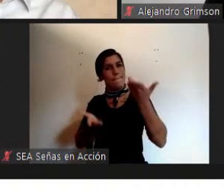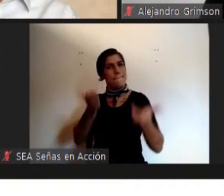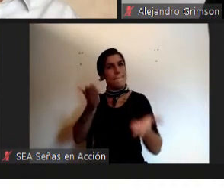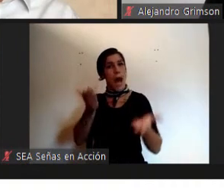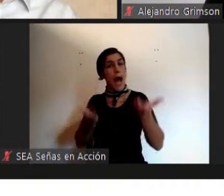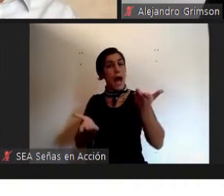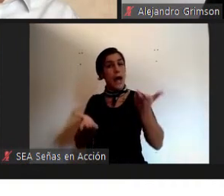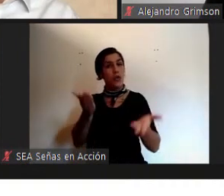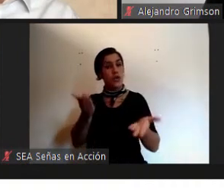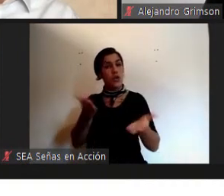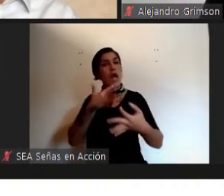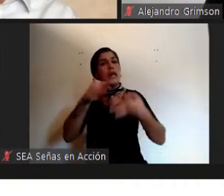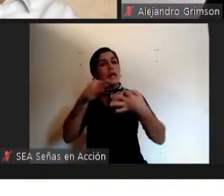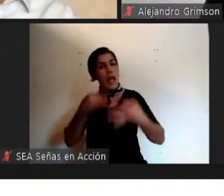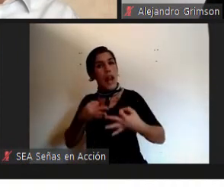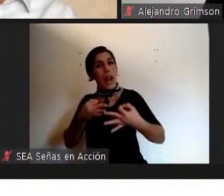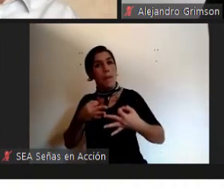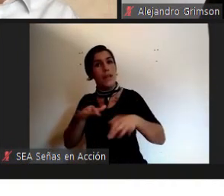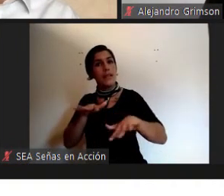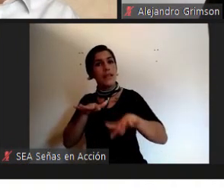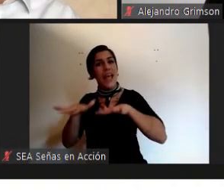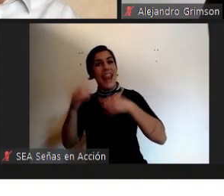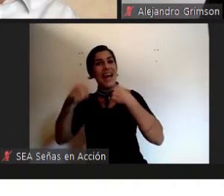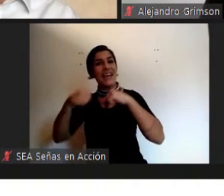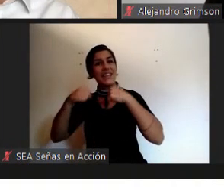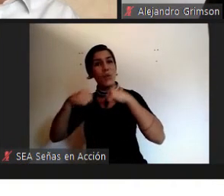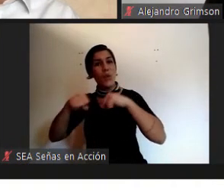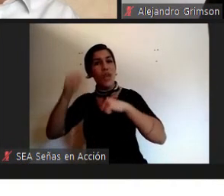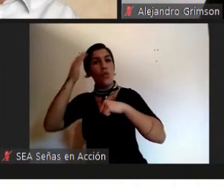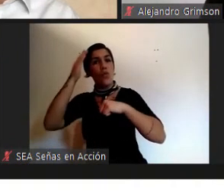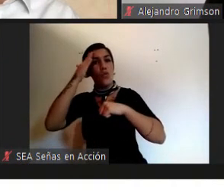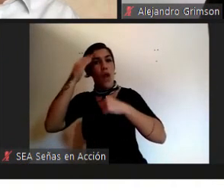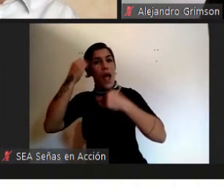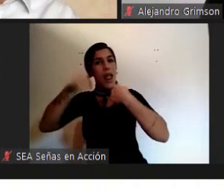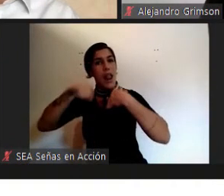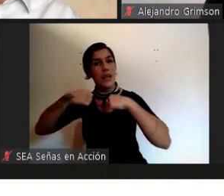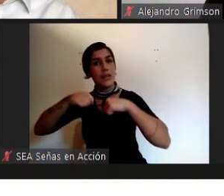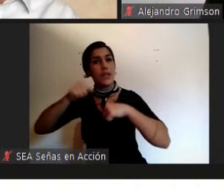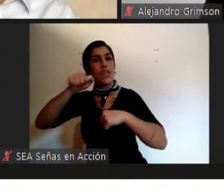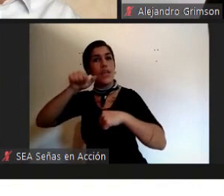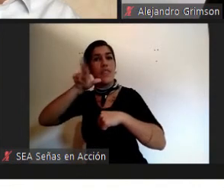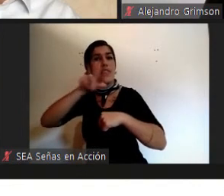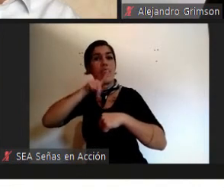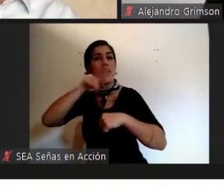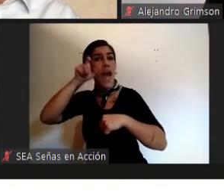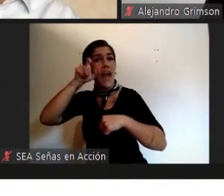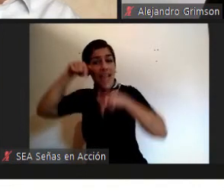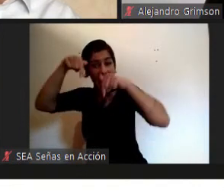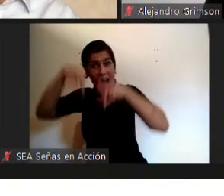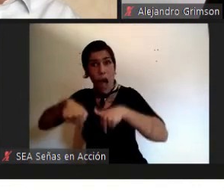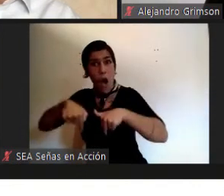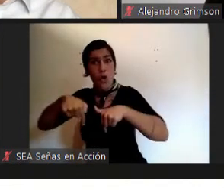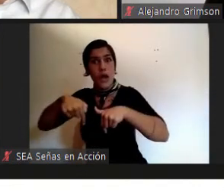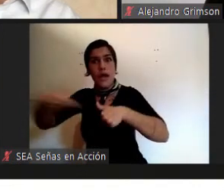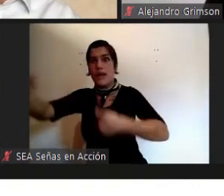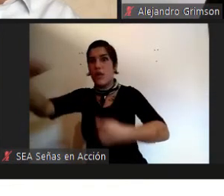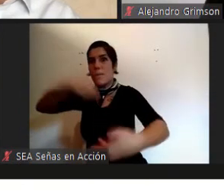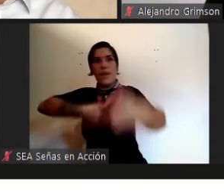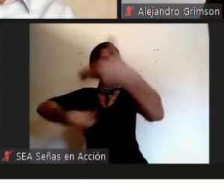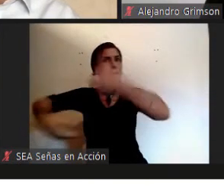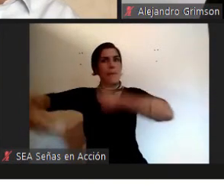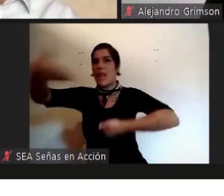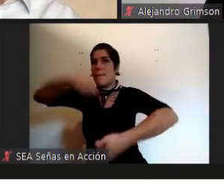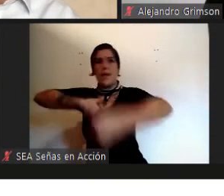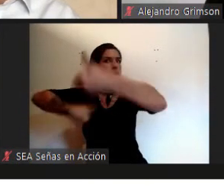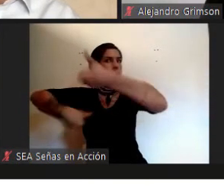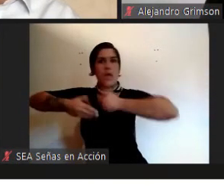where the cultural and artistic activity is the one that ends up being demanded by the community,